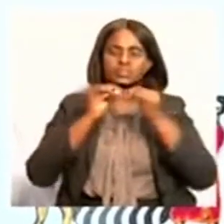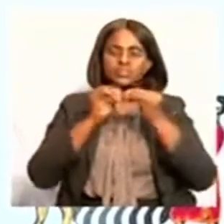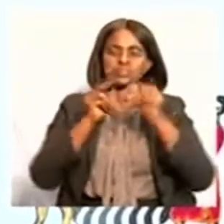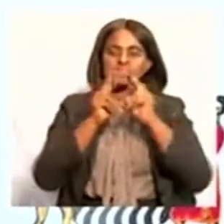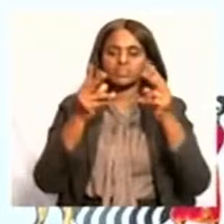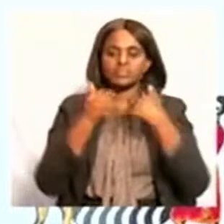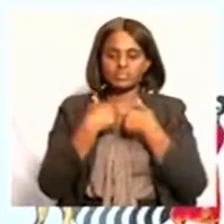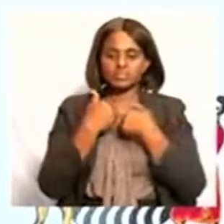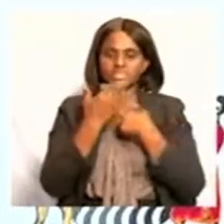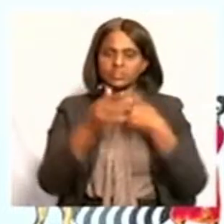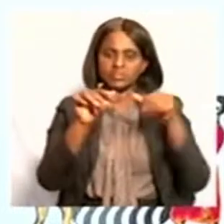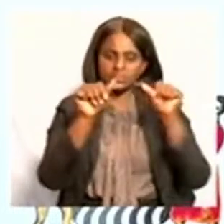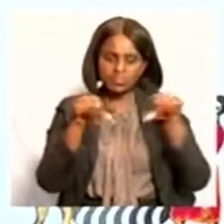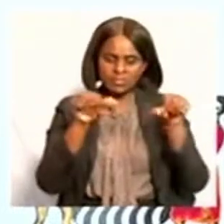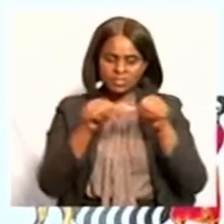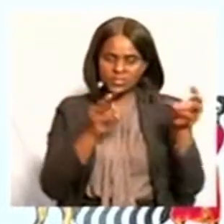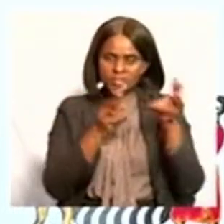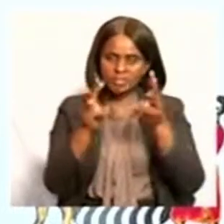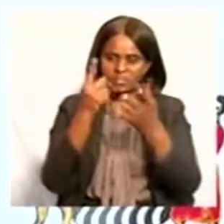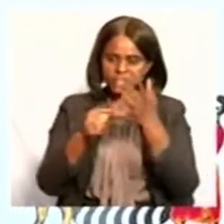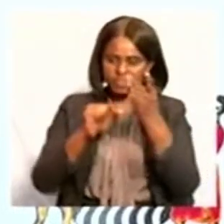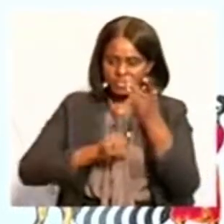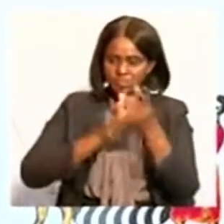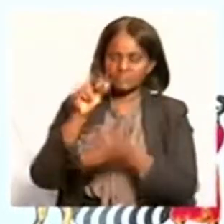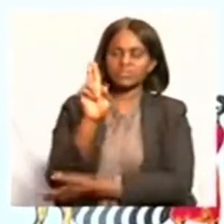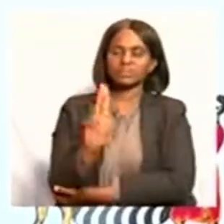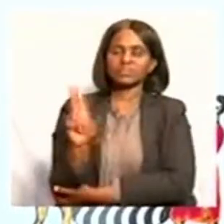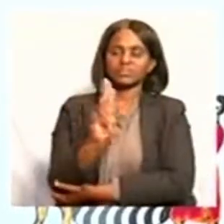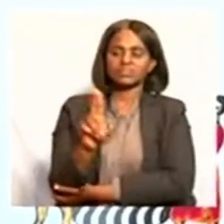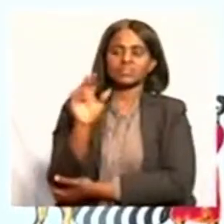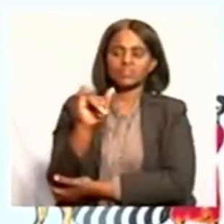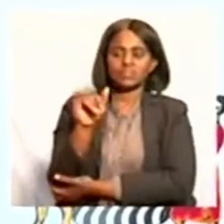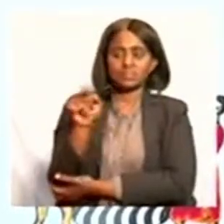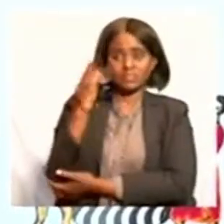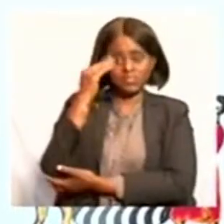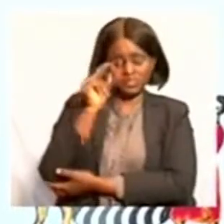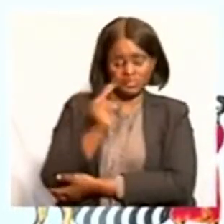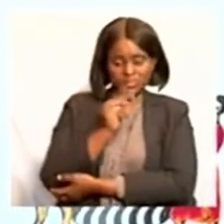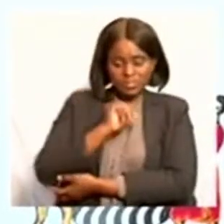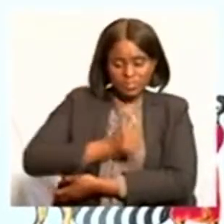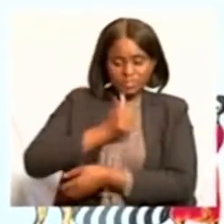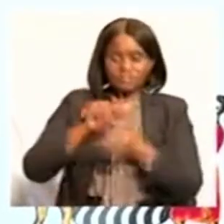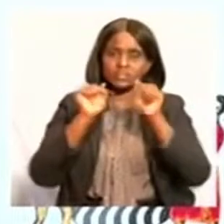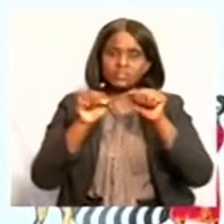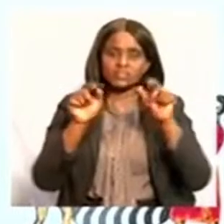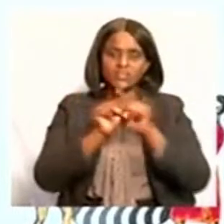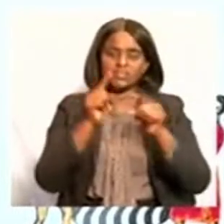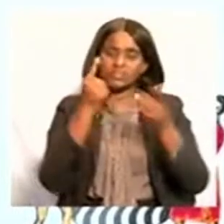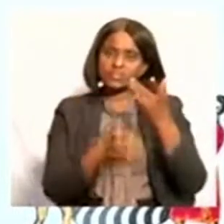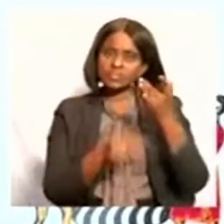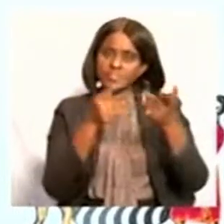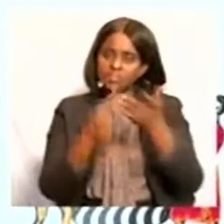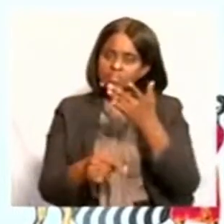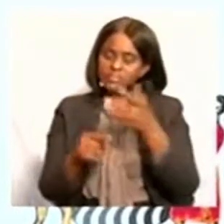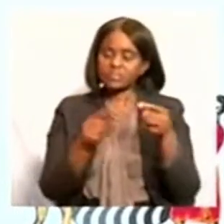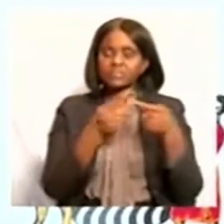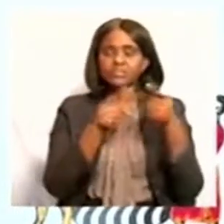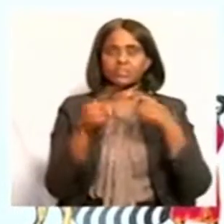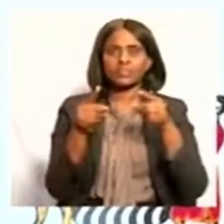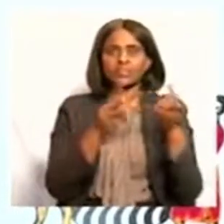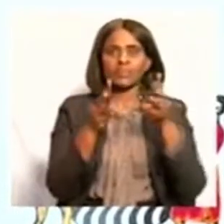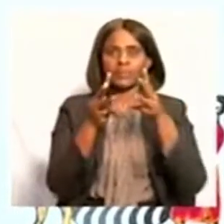is an audit methodology that we use. Okay. Yeah, and that's why we are able to undertake whatever form